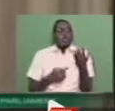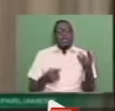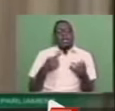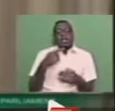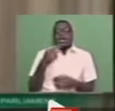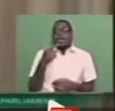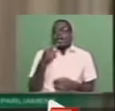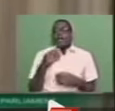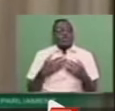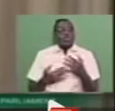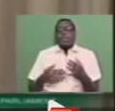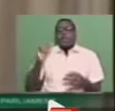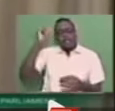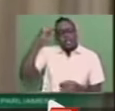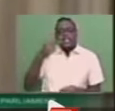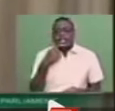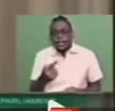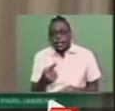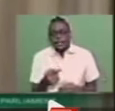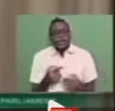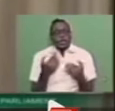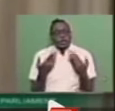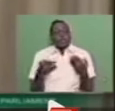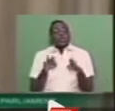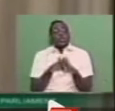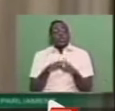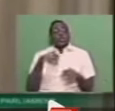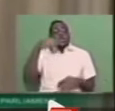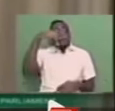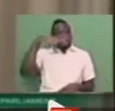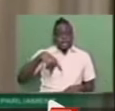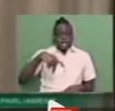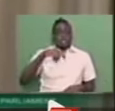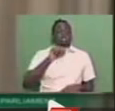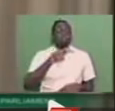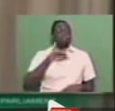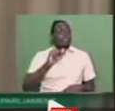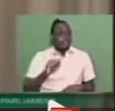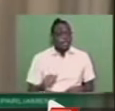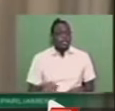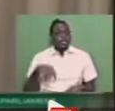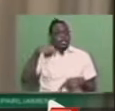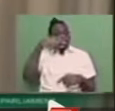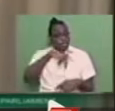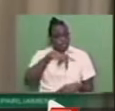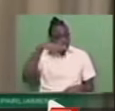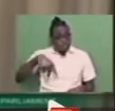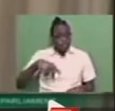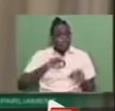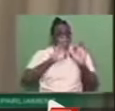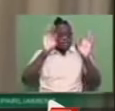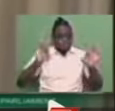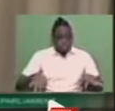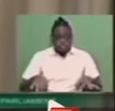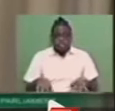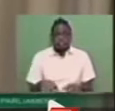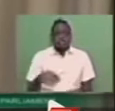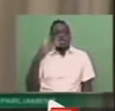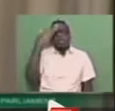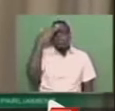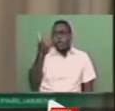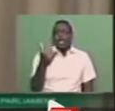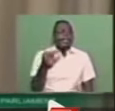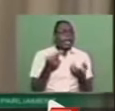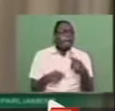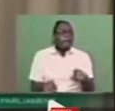negotiations. Botched Houston negotiations. The millions lost in revenue, the hundreds of job losses at Point